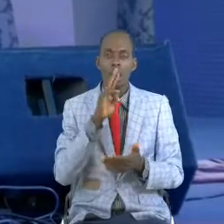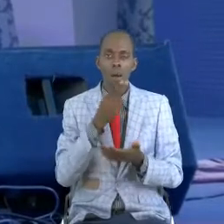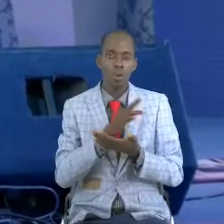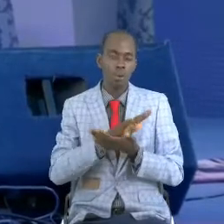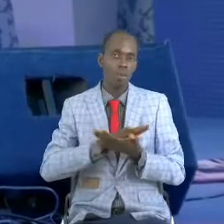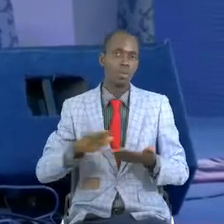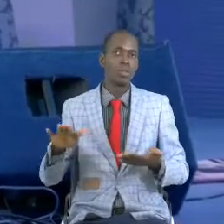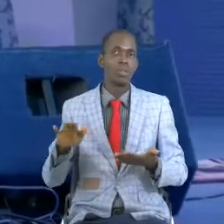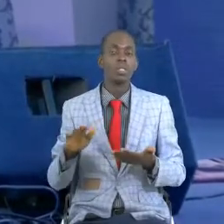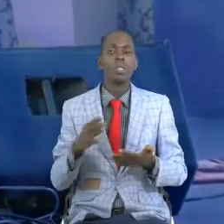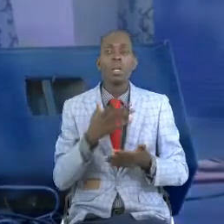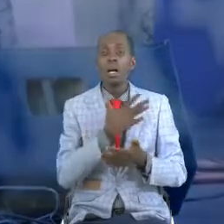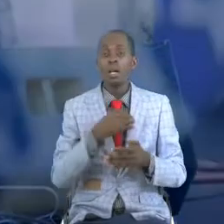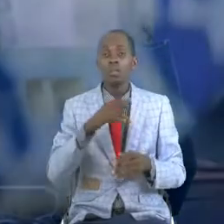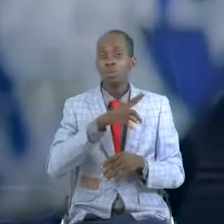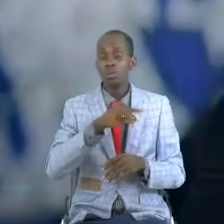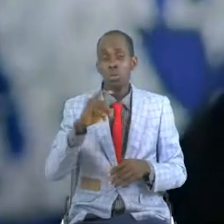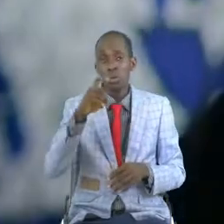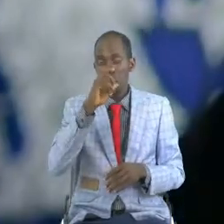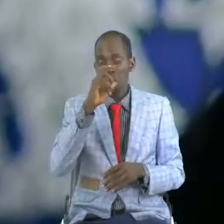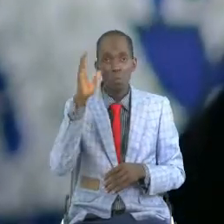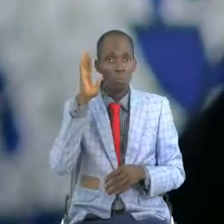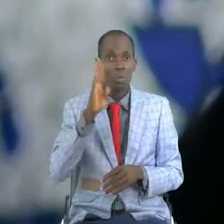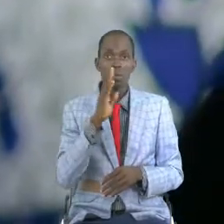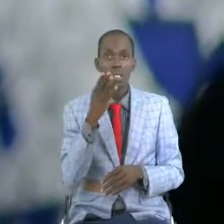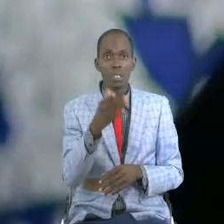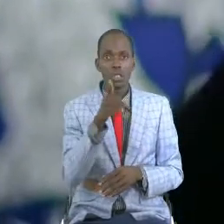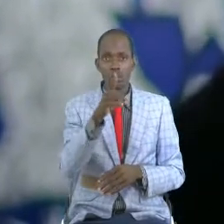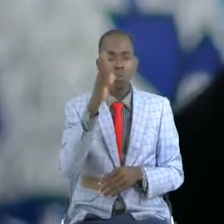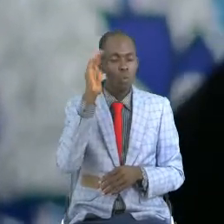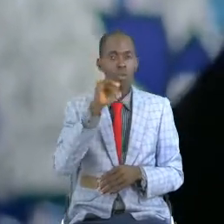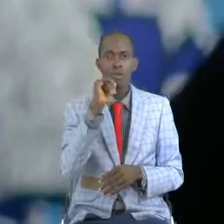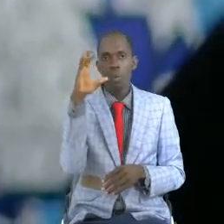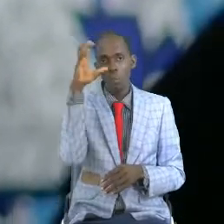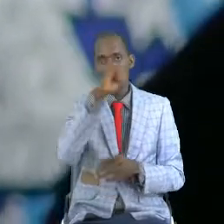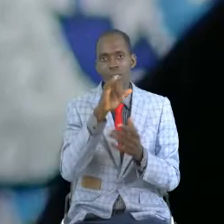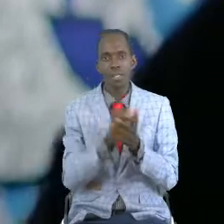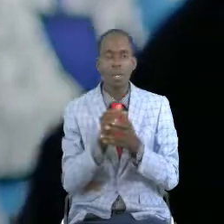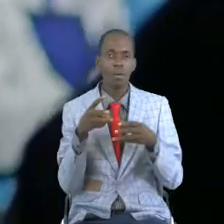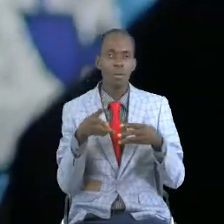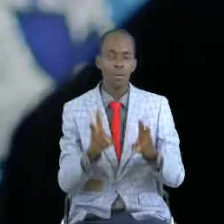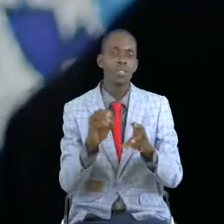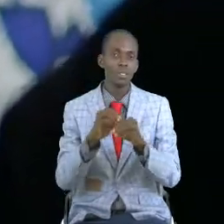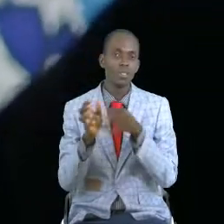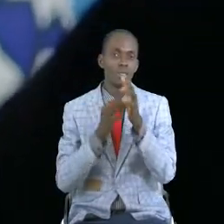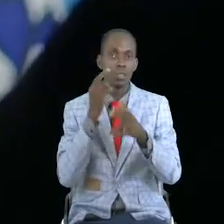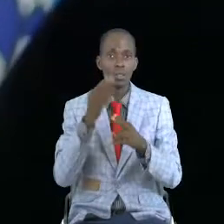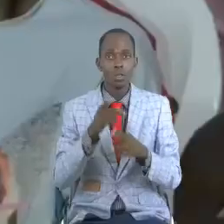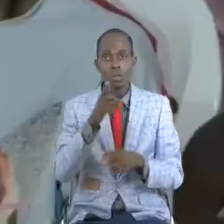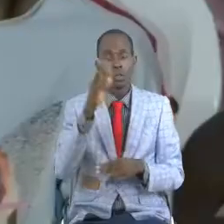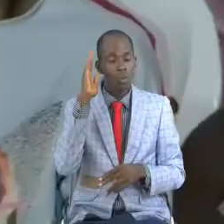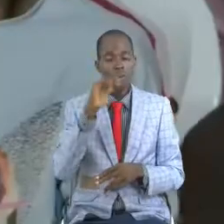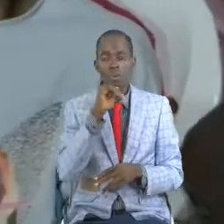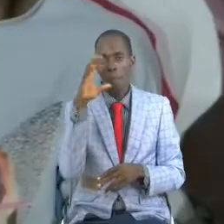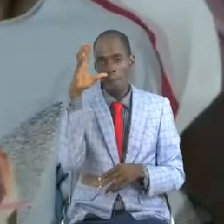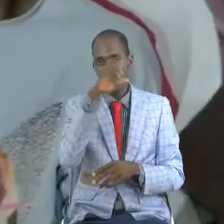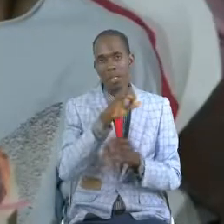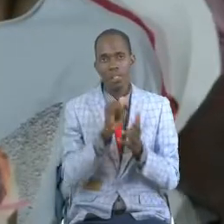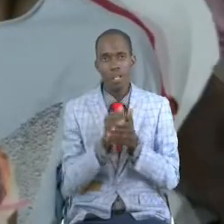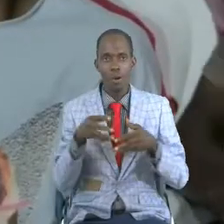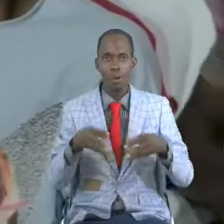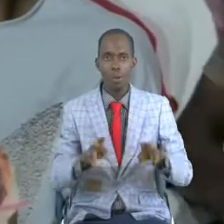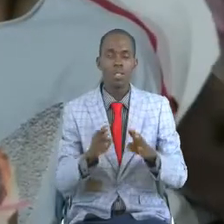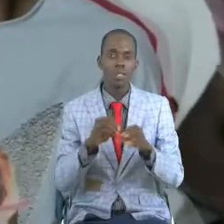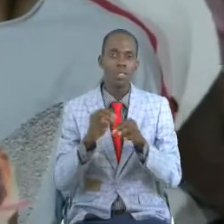air daring you will not miss that way i said you will not miss that way and then he tells us